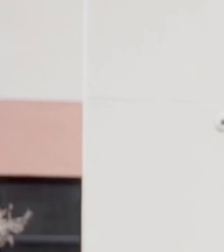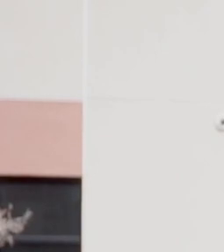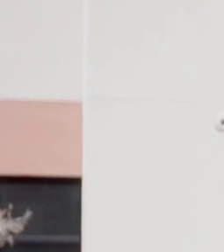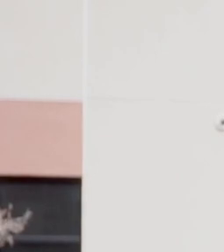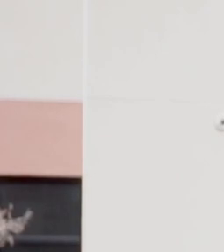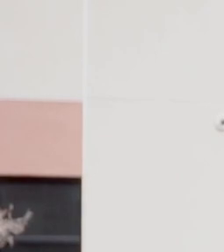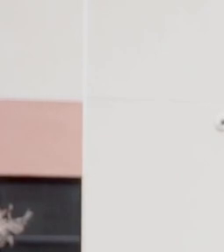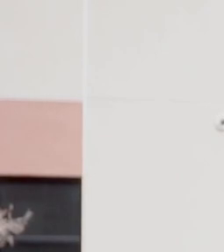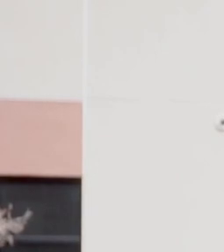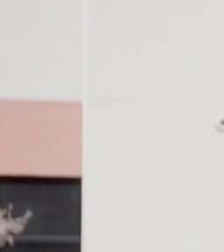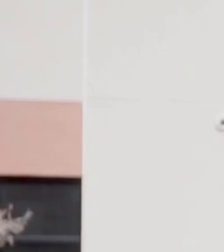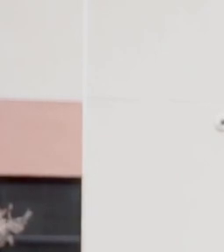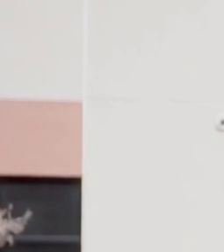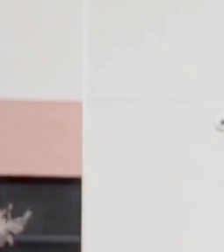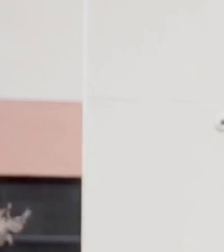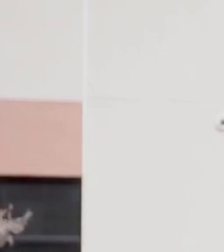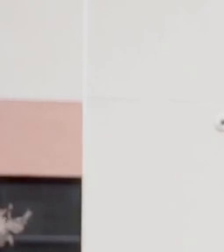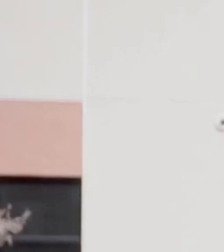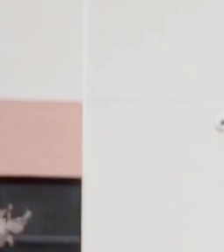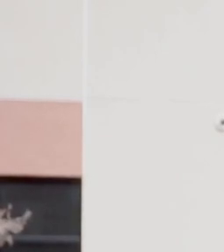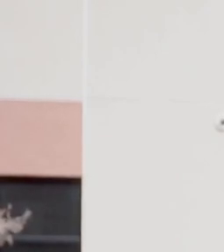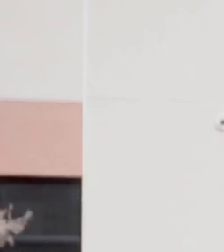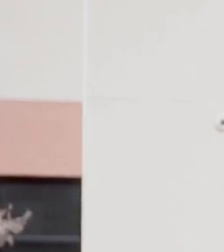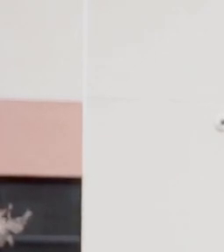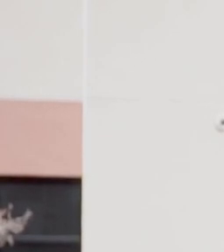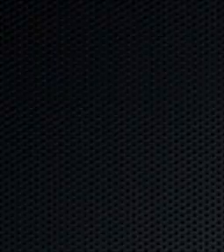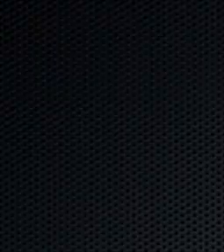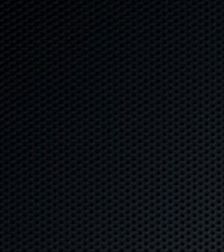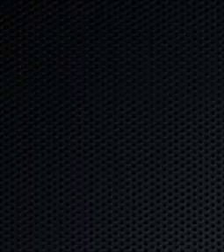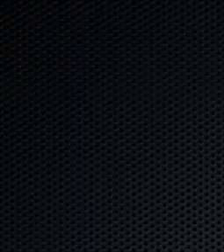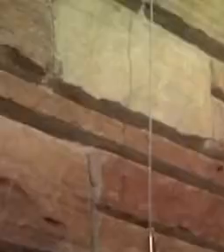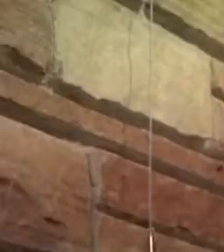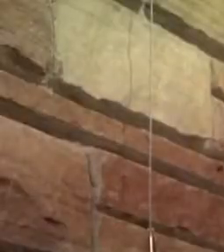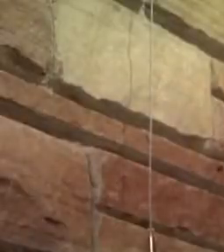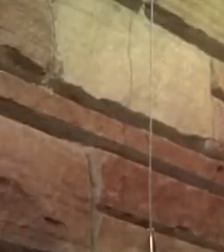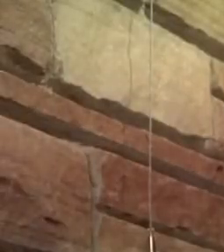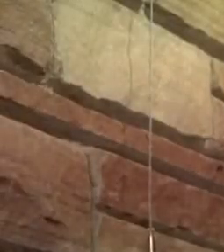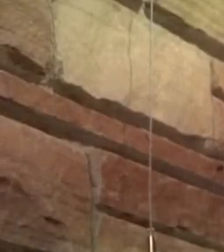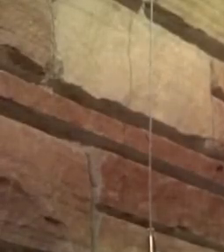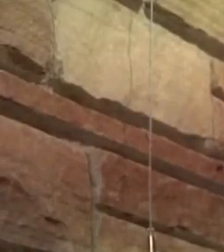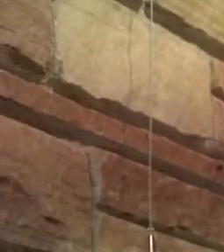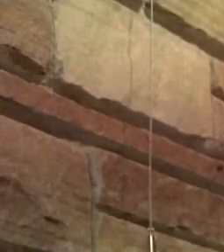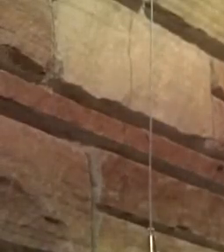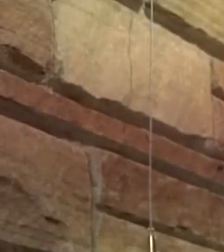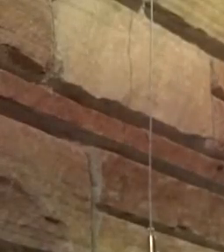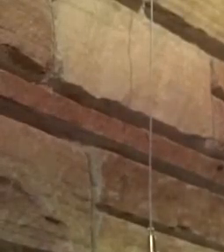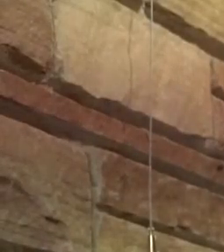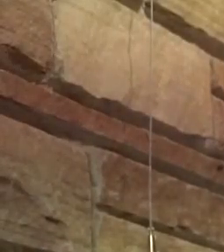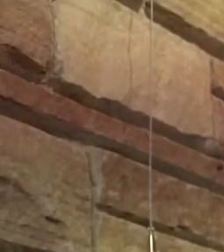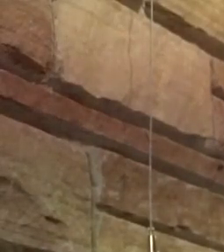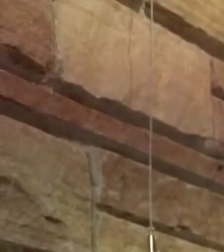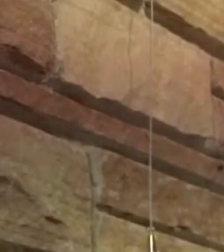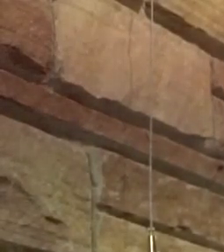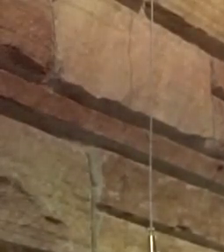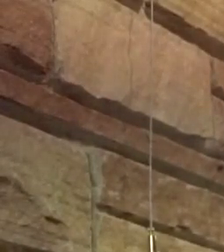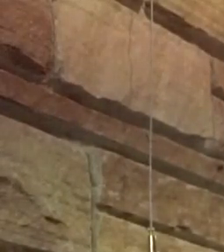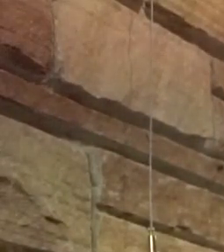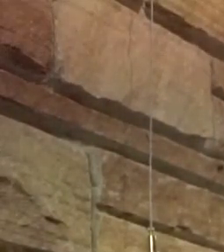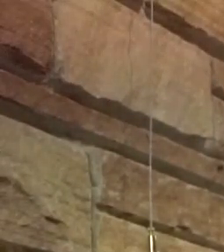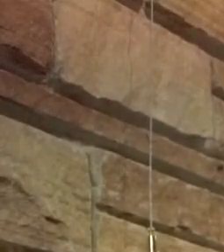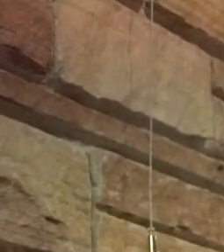program. Congratulations, I'm so proud of you. You did it. Hey guys, this is Jerry Davis here at Fremont campus. I just want to